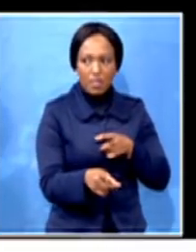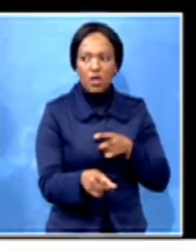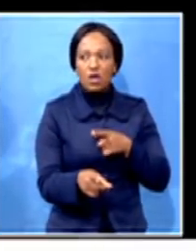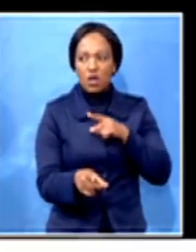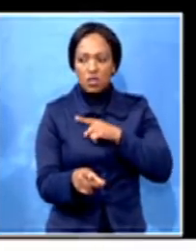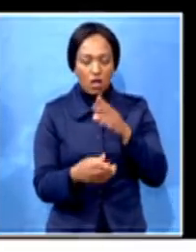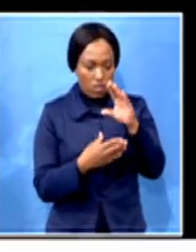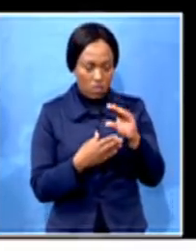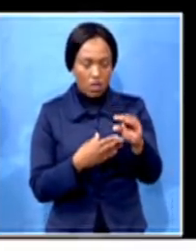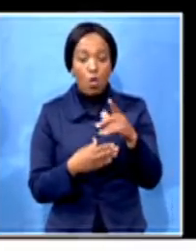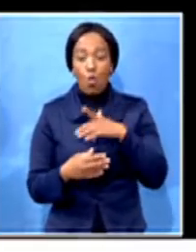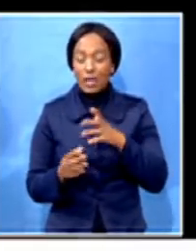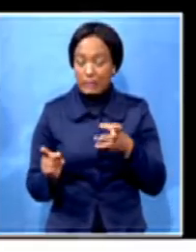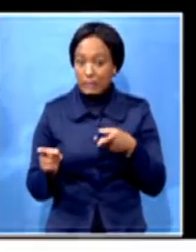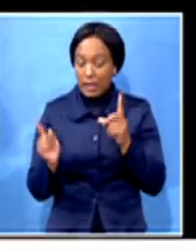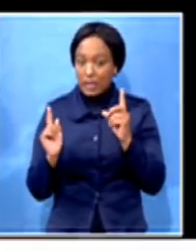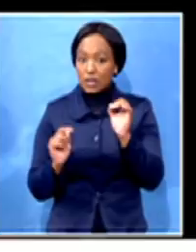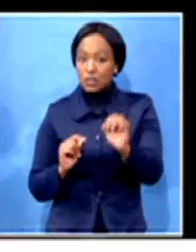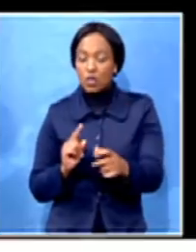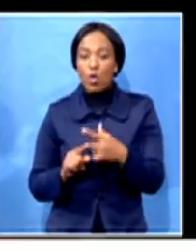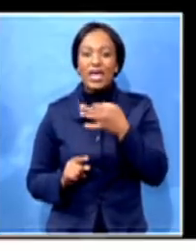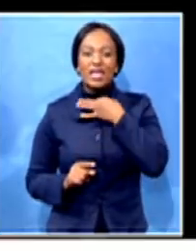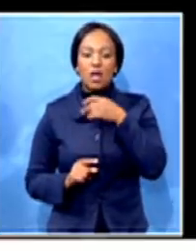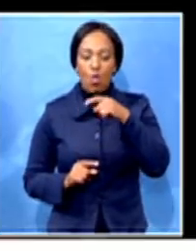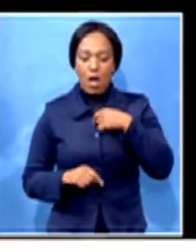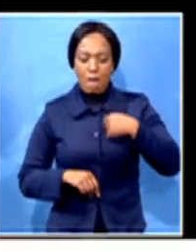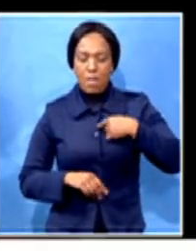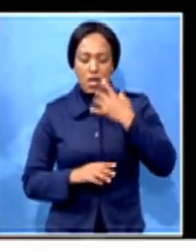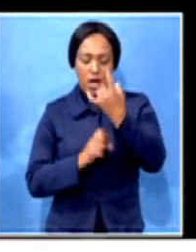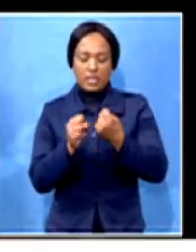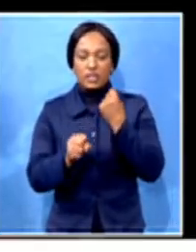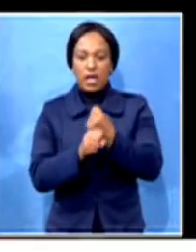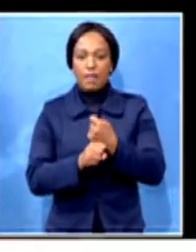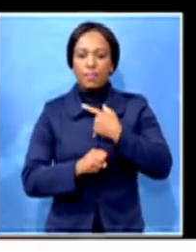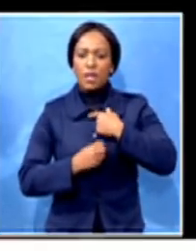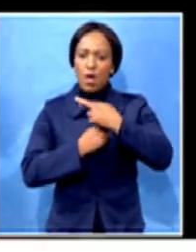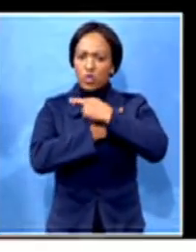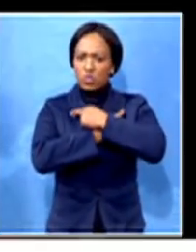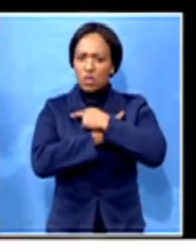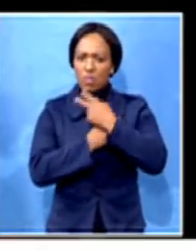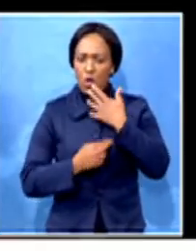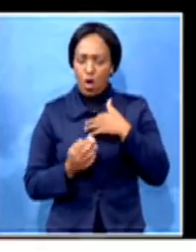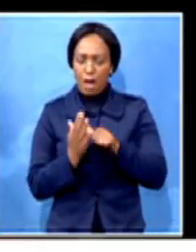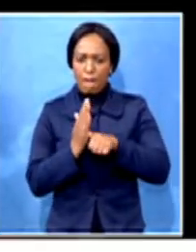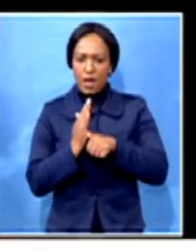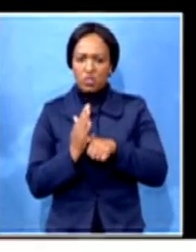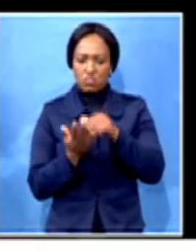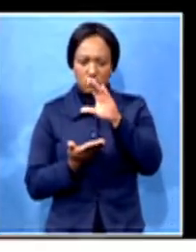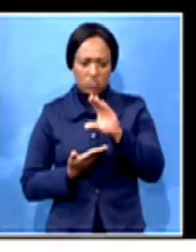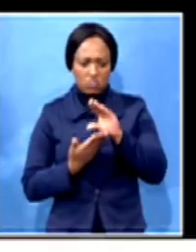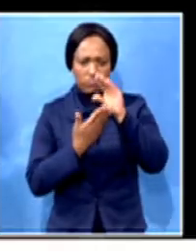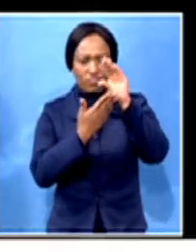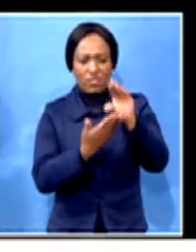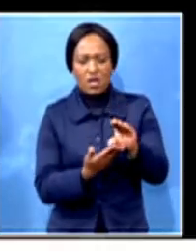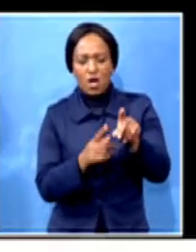particularly dangerous and risky because if I'm going to retire next year, I want my pensions to be invested in the best performing asset